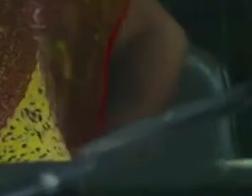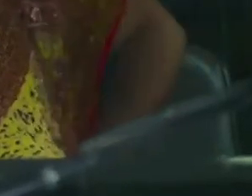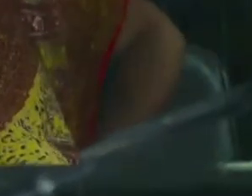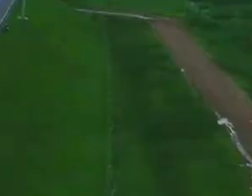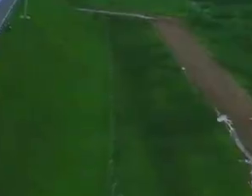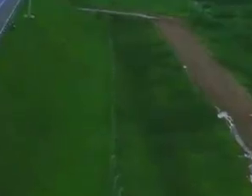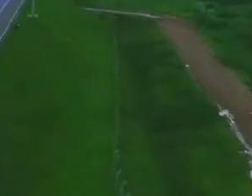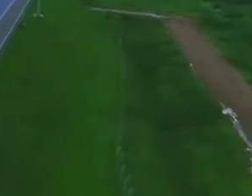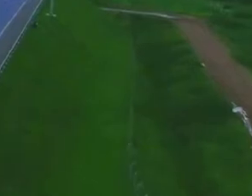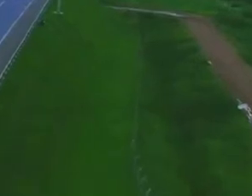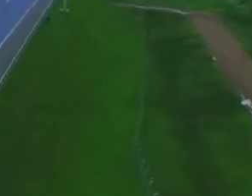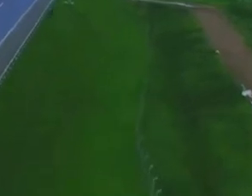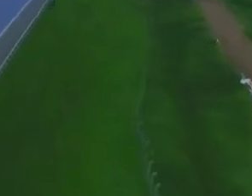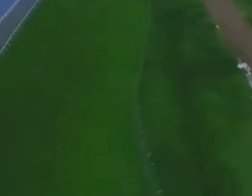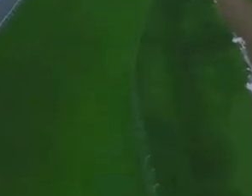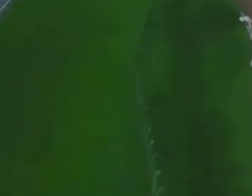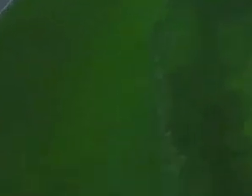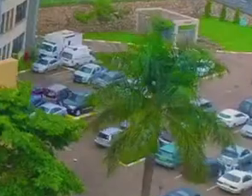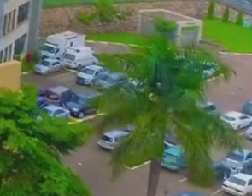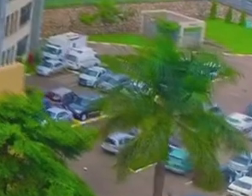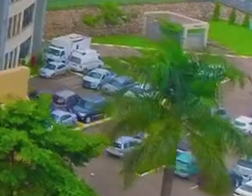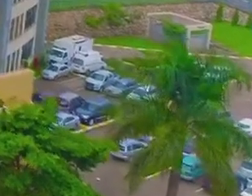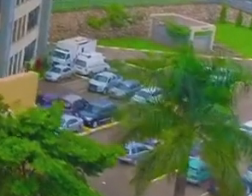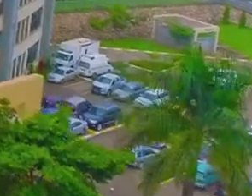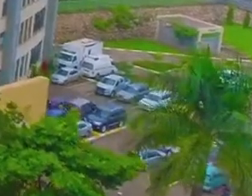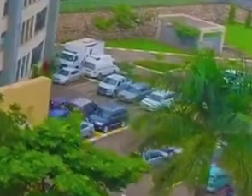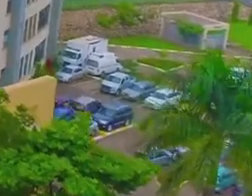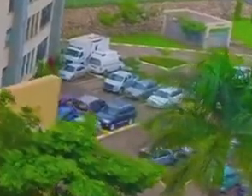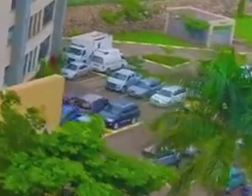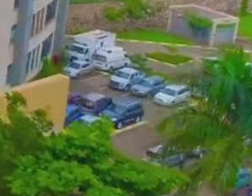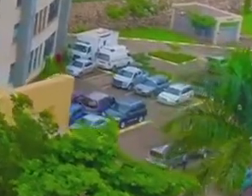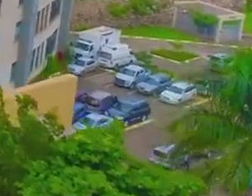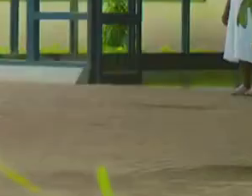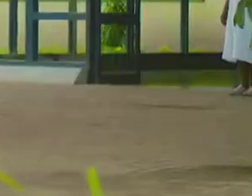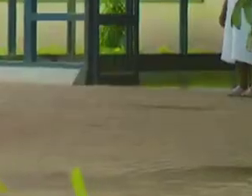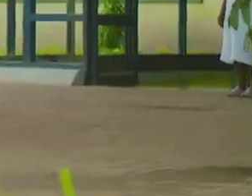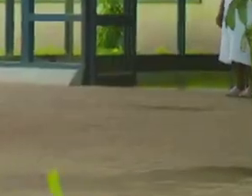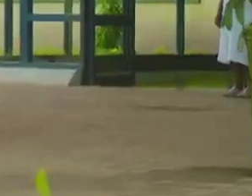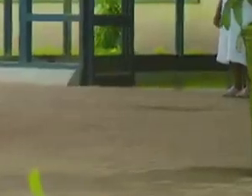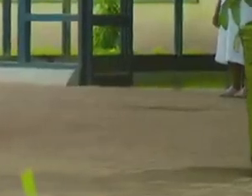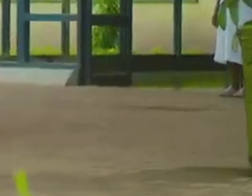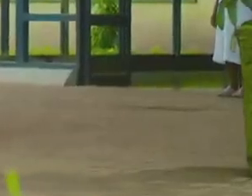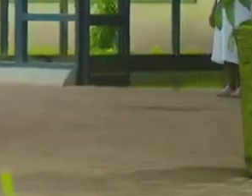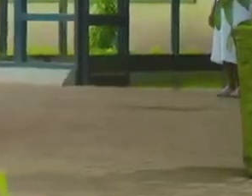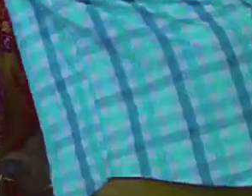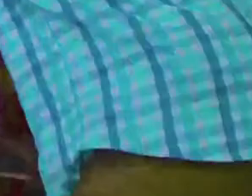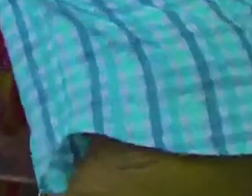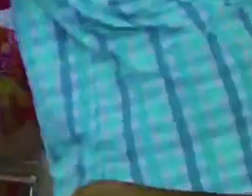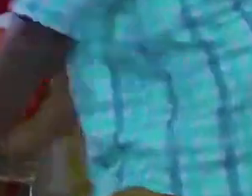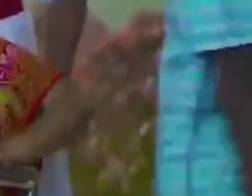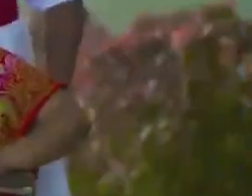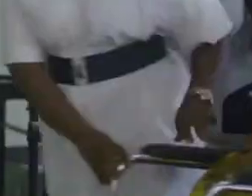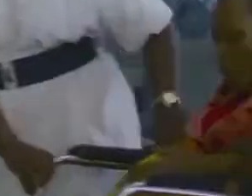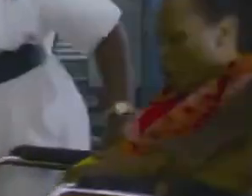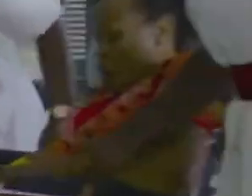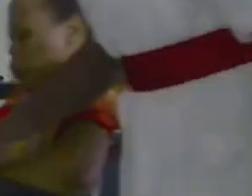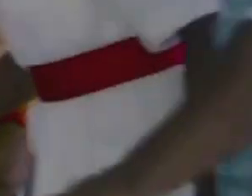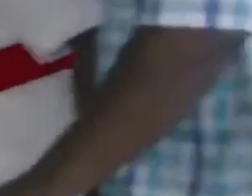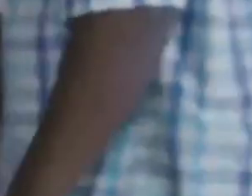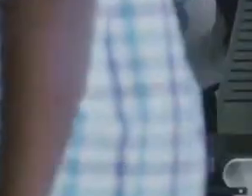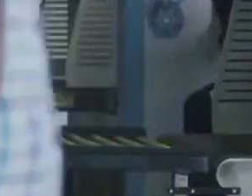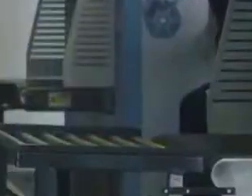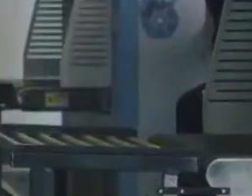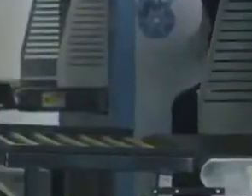When my other little one was on the way, even with my pregnancy complications, it was a quick, smooth ride to